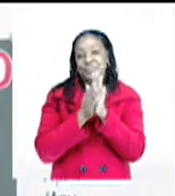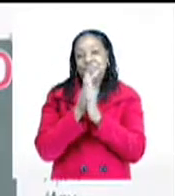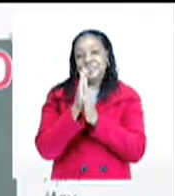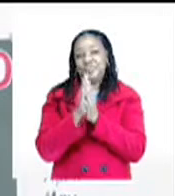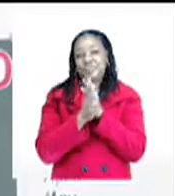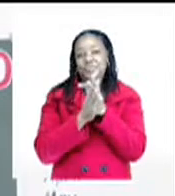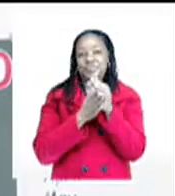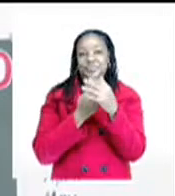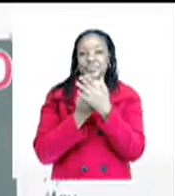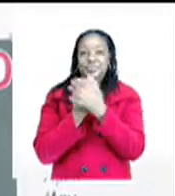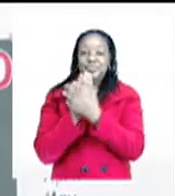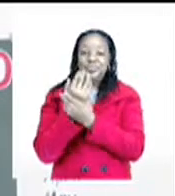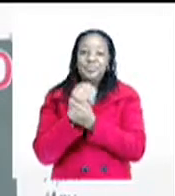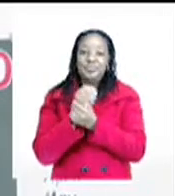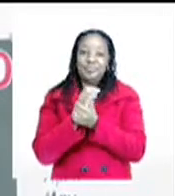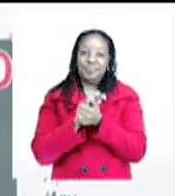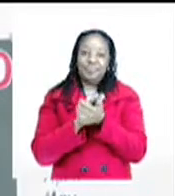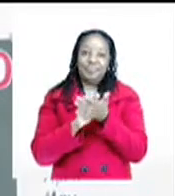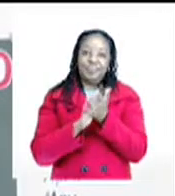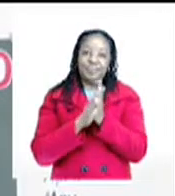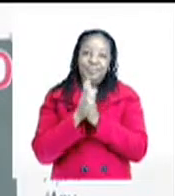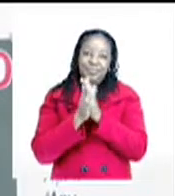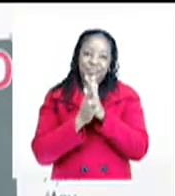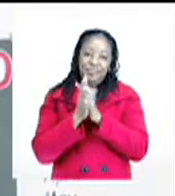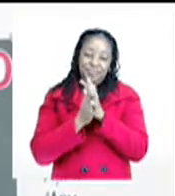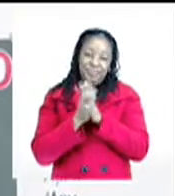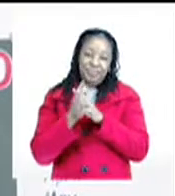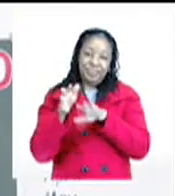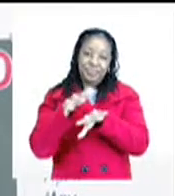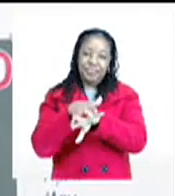We have sanitized.